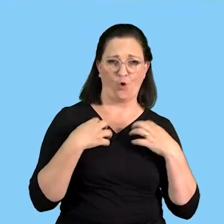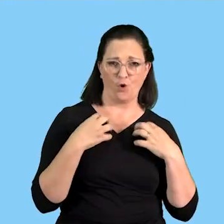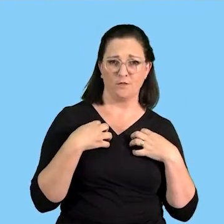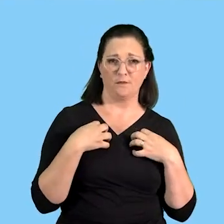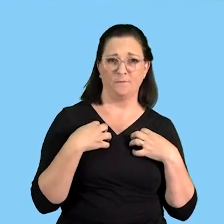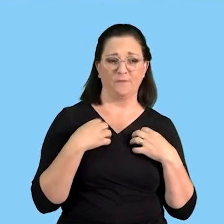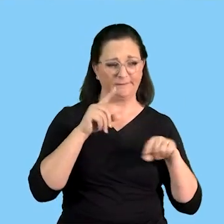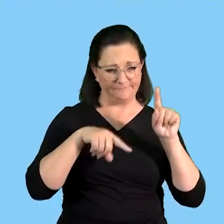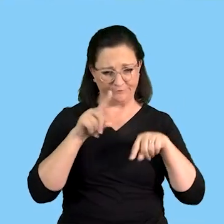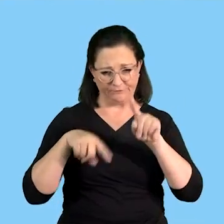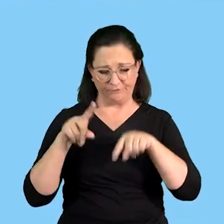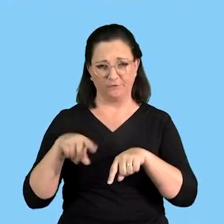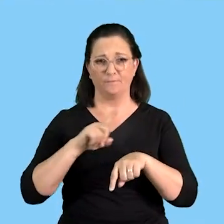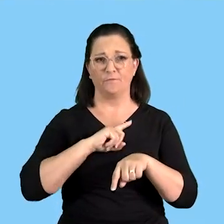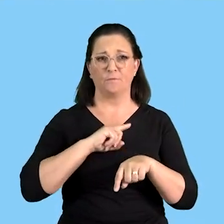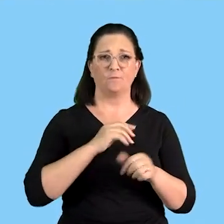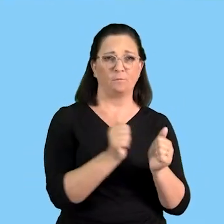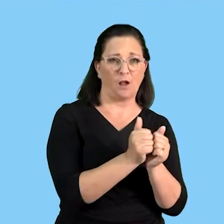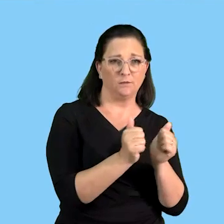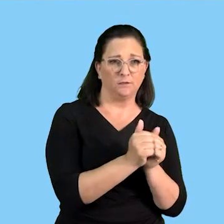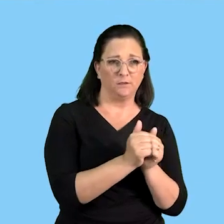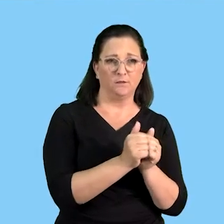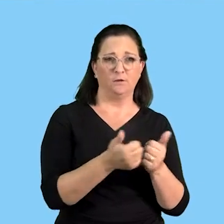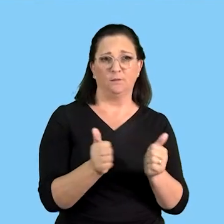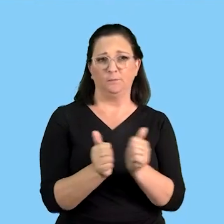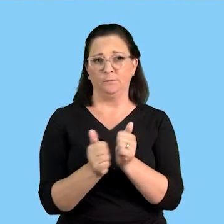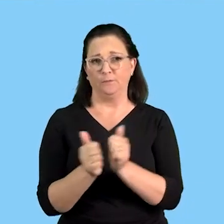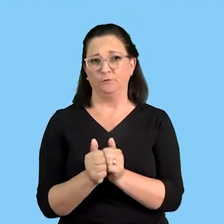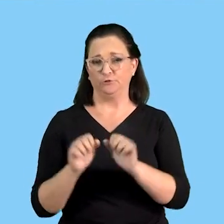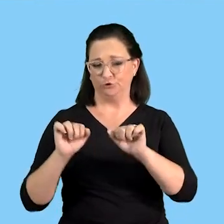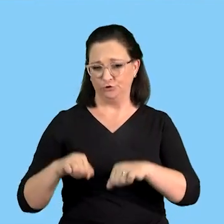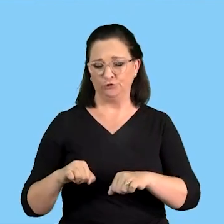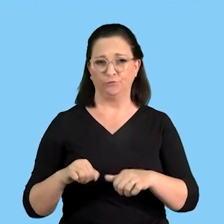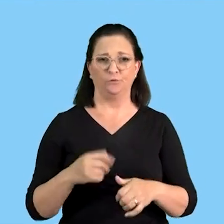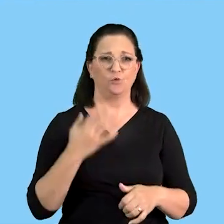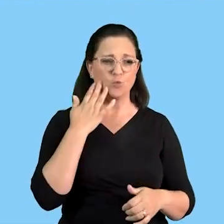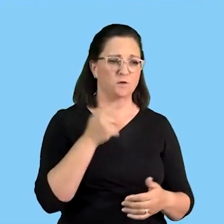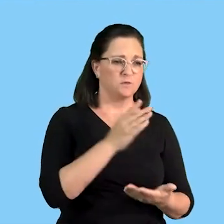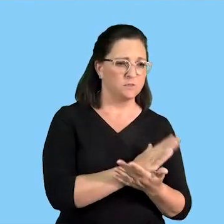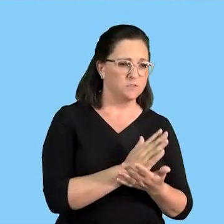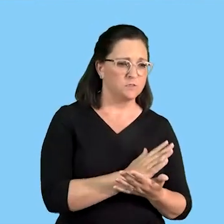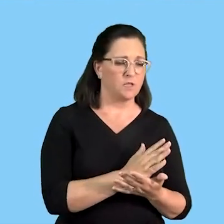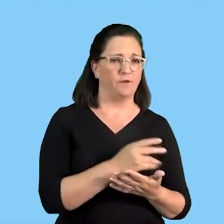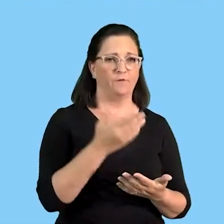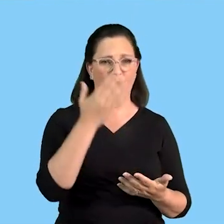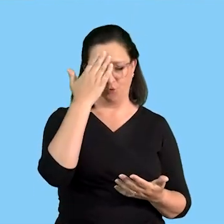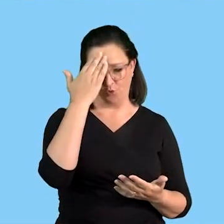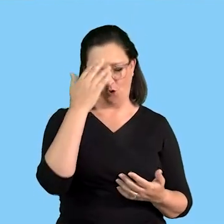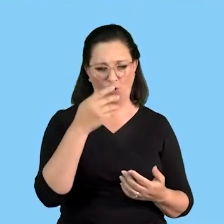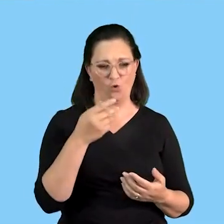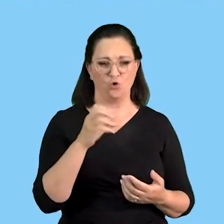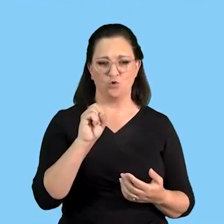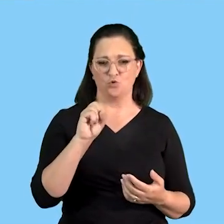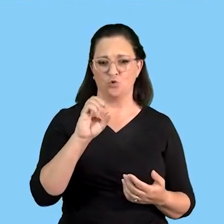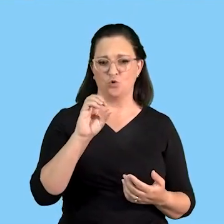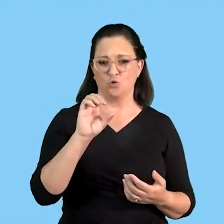form of ownership is different. When we're talking about partnership, we'll be talking about partnership agreements. We'll be talking about sharing over there. But with a